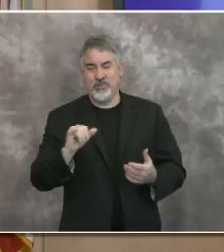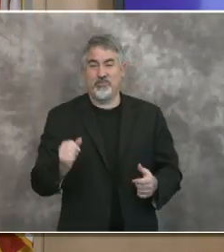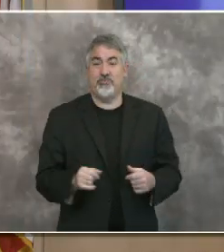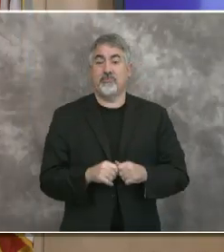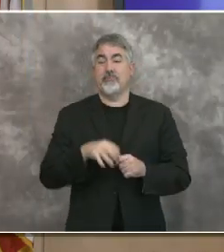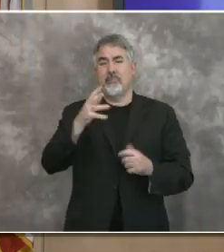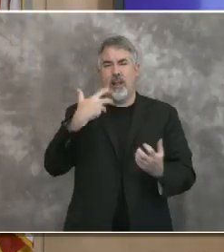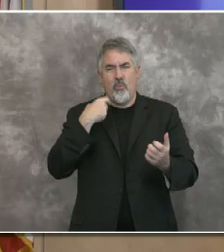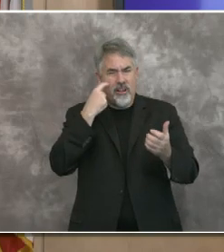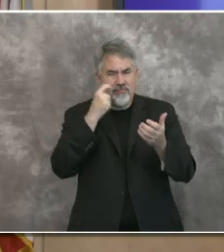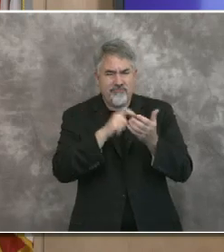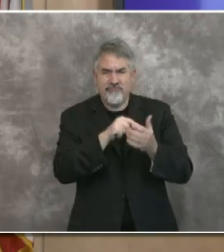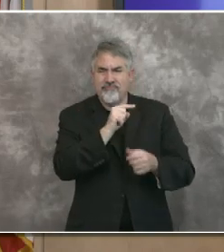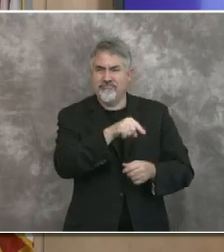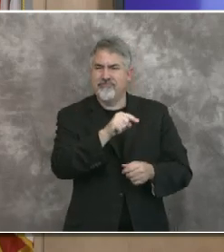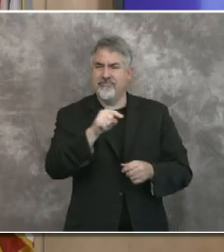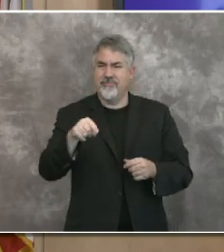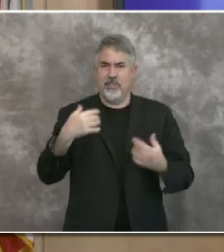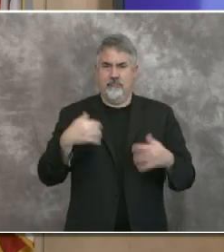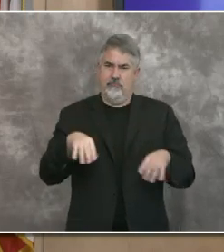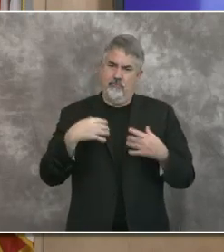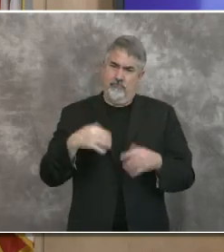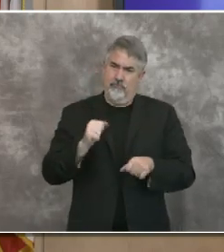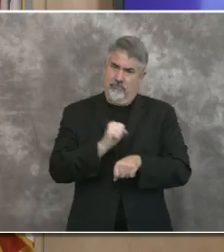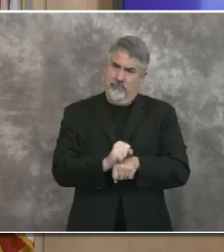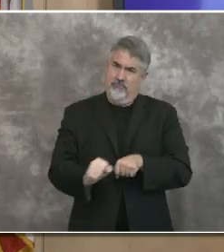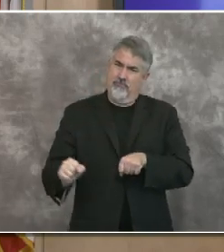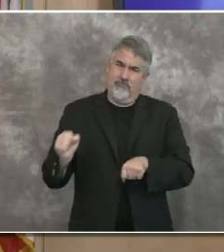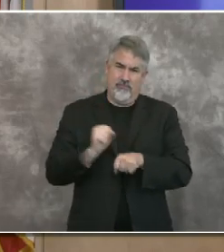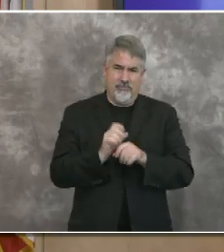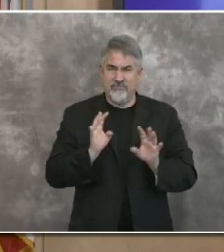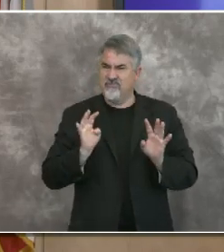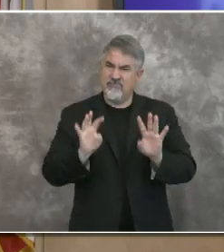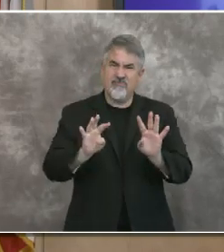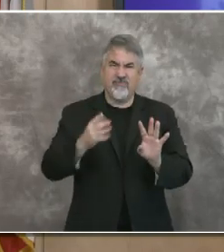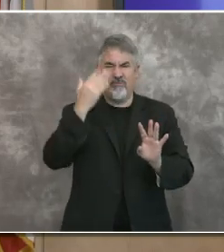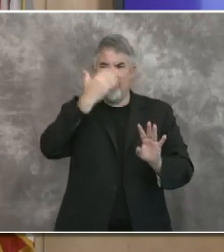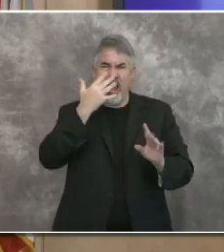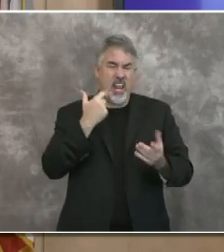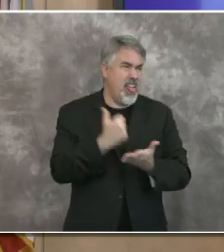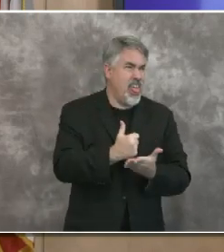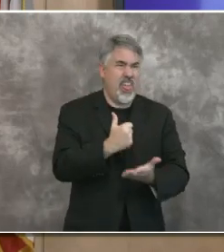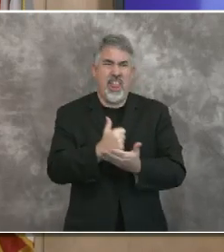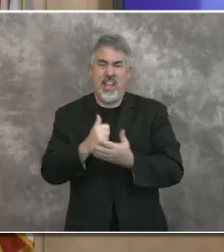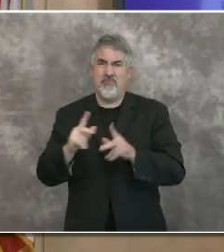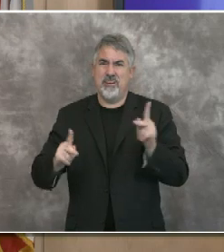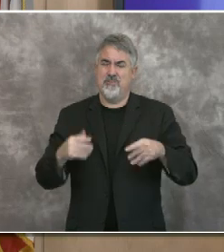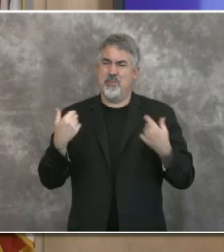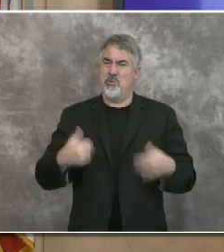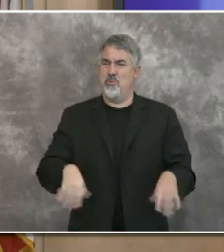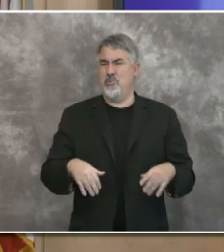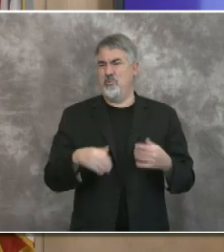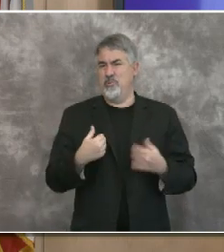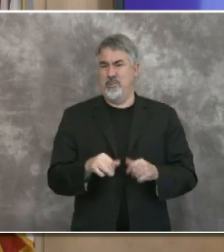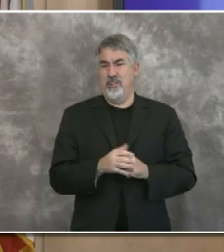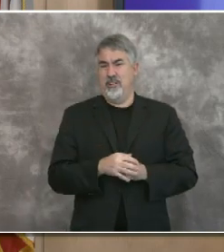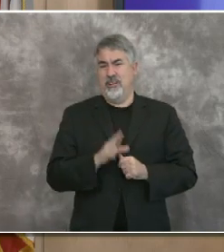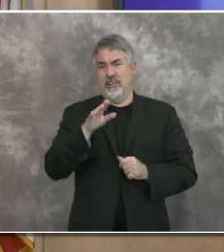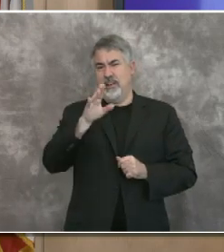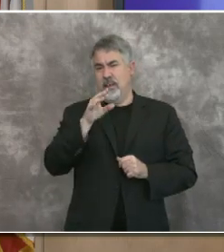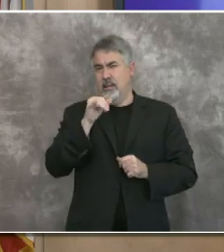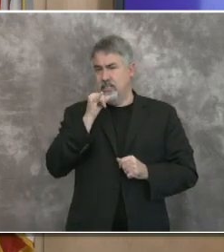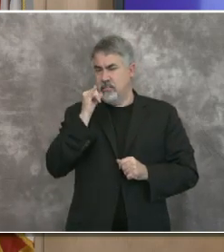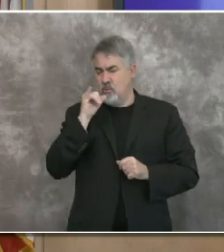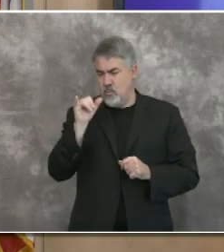recognize because they truly are on the front line of the fight against this pandemic. But yesterday was also the day when we would